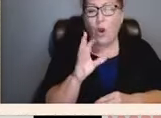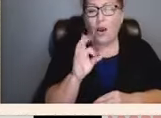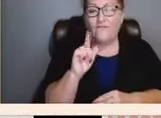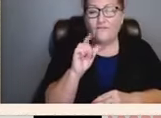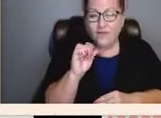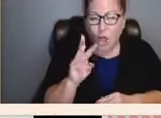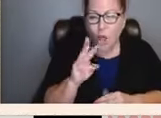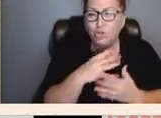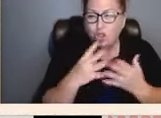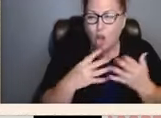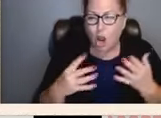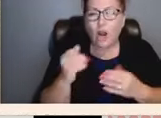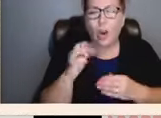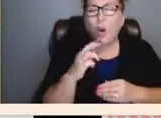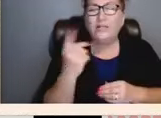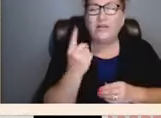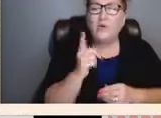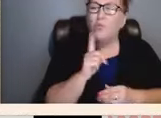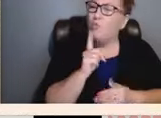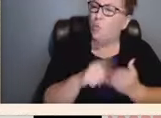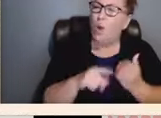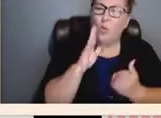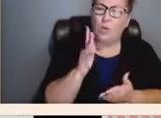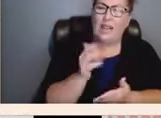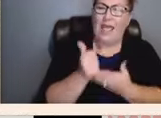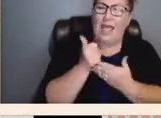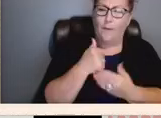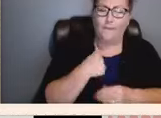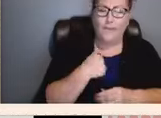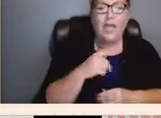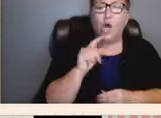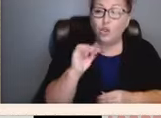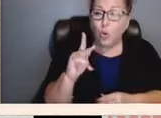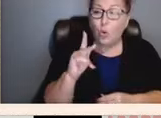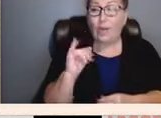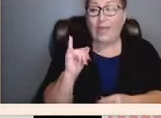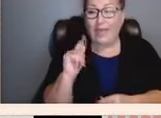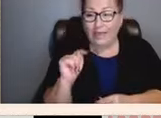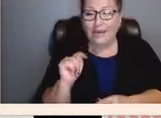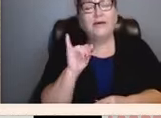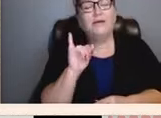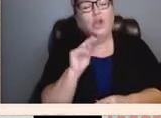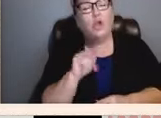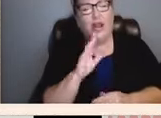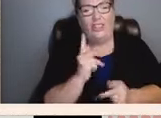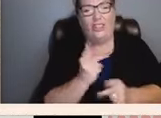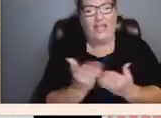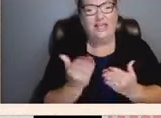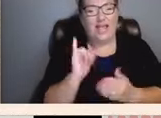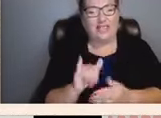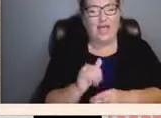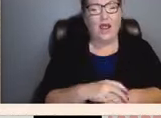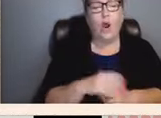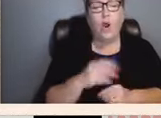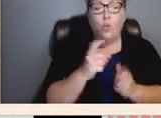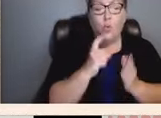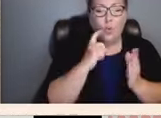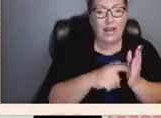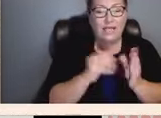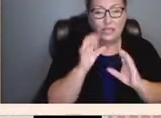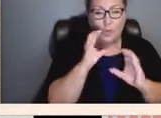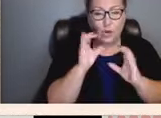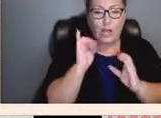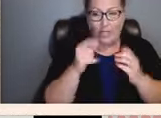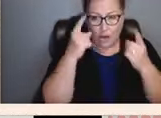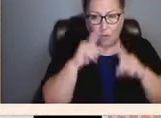have really helped me? A toolkit. So looking at things like that, recognize and communicate that agreement is not always